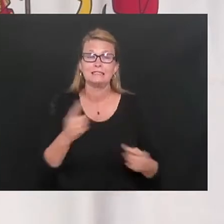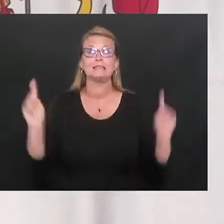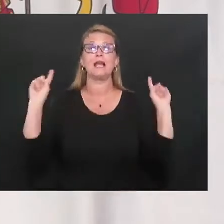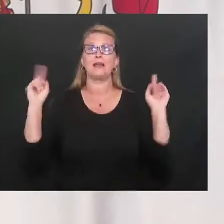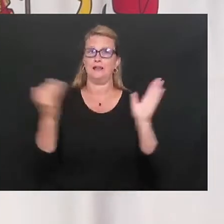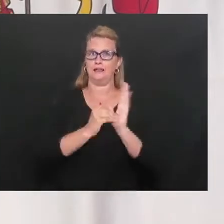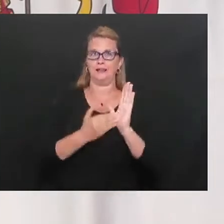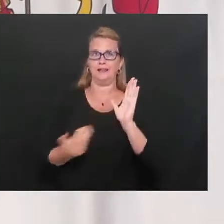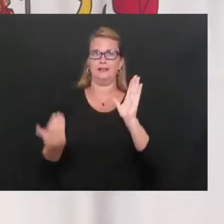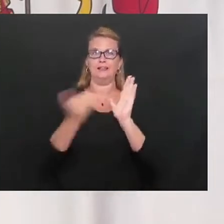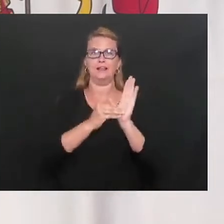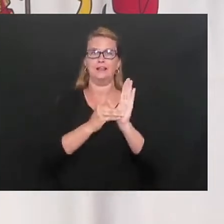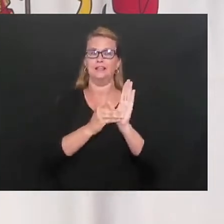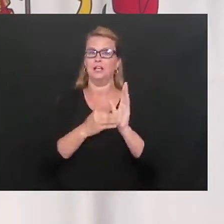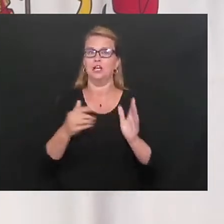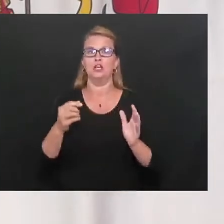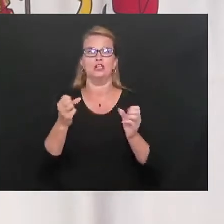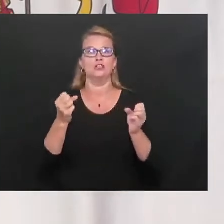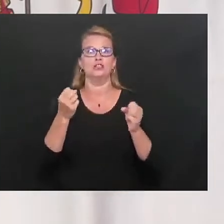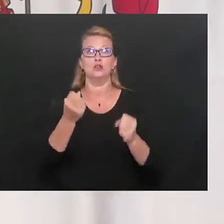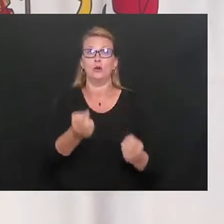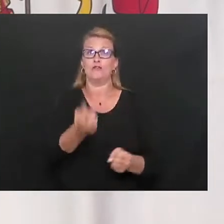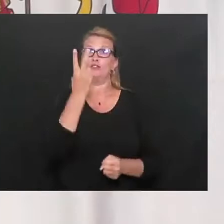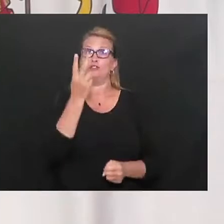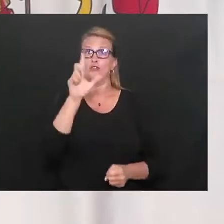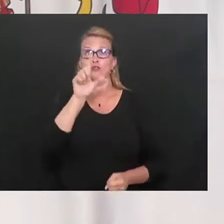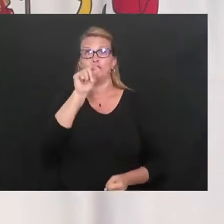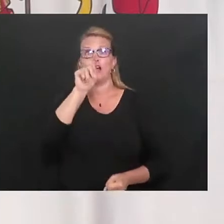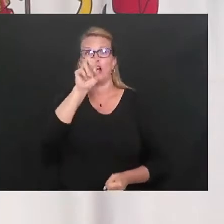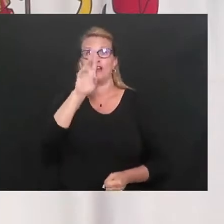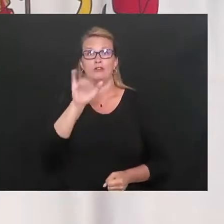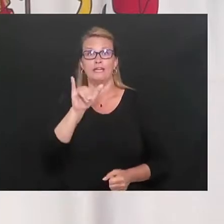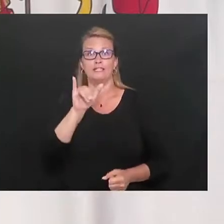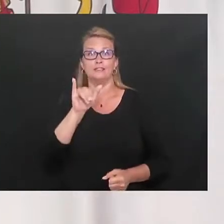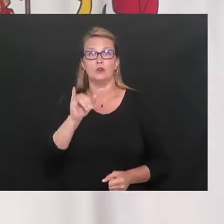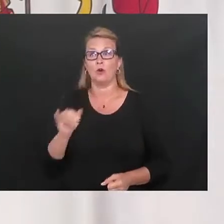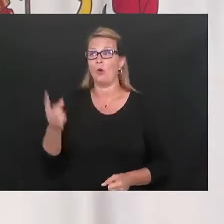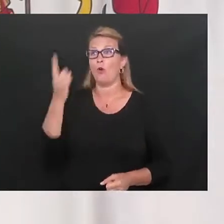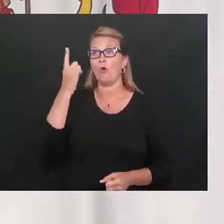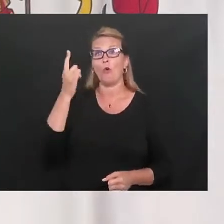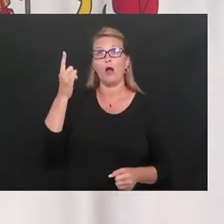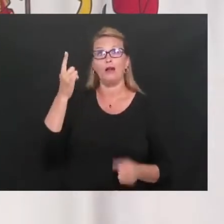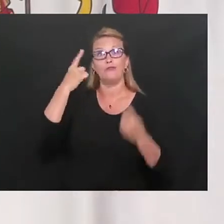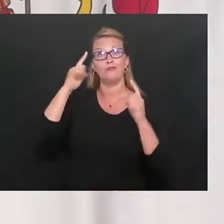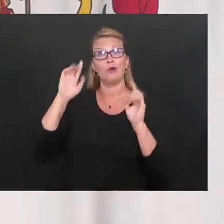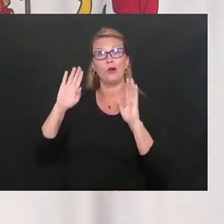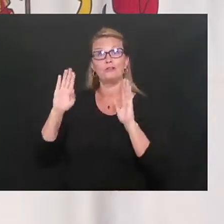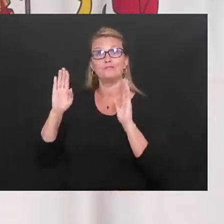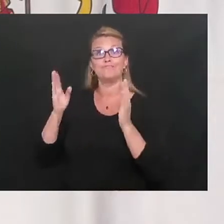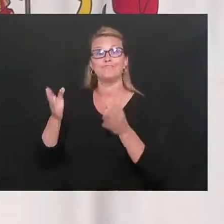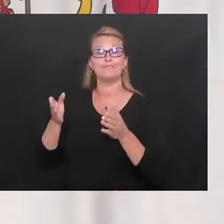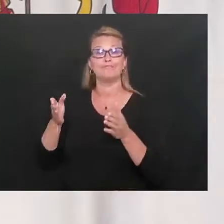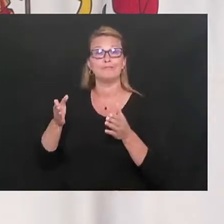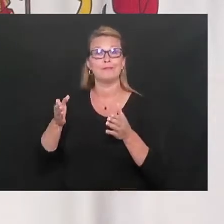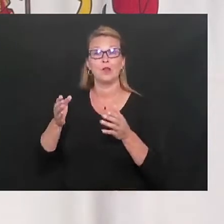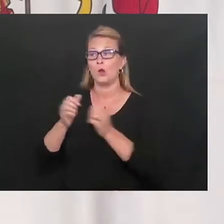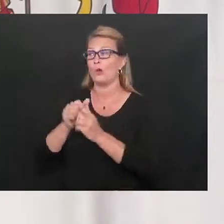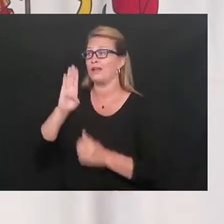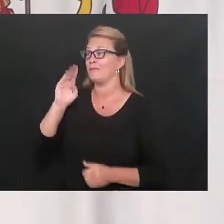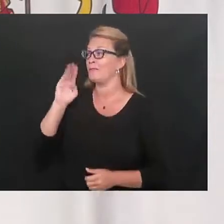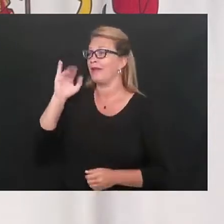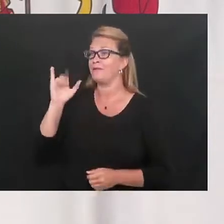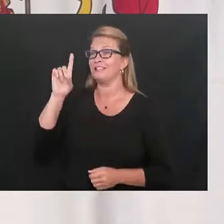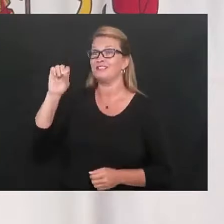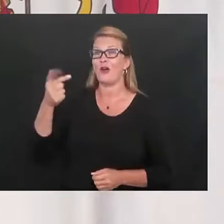over. There's 2 lotteries going on. The one lottery that's going on is absolutely with baby dog